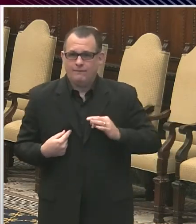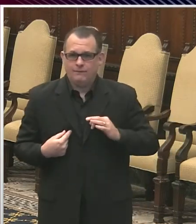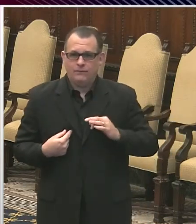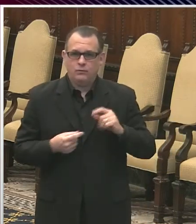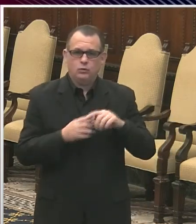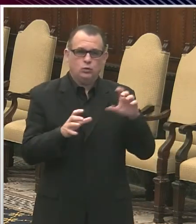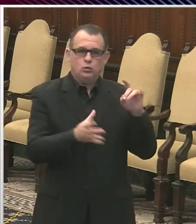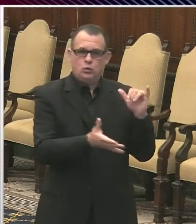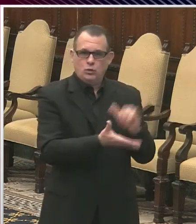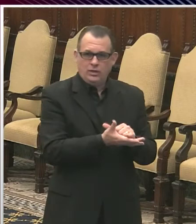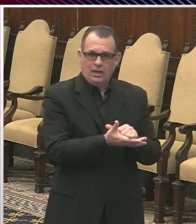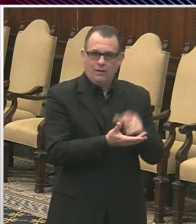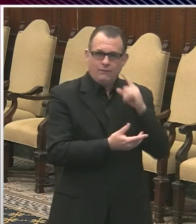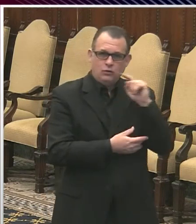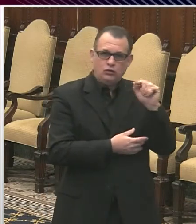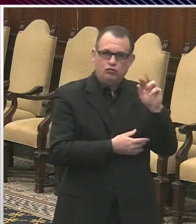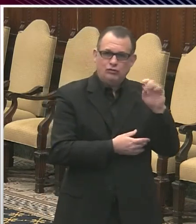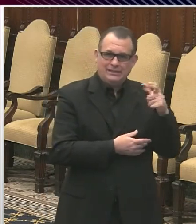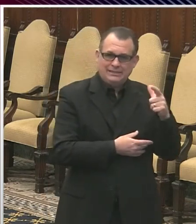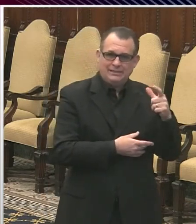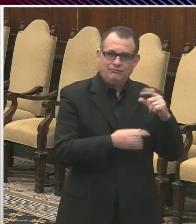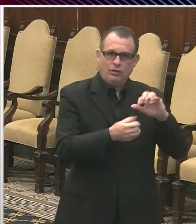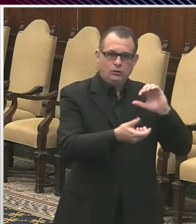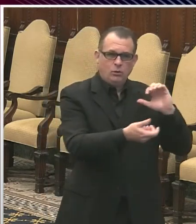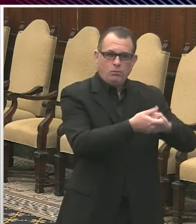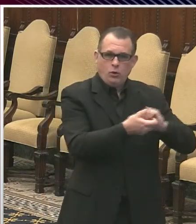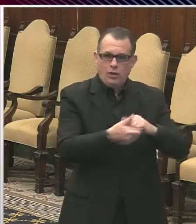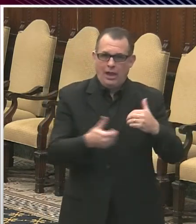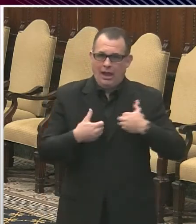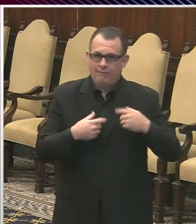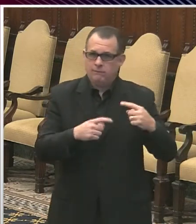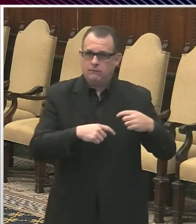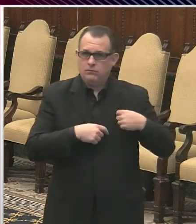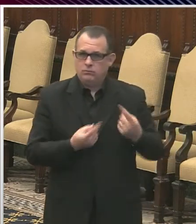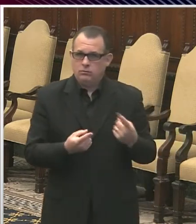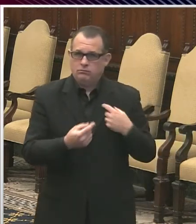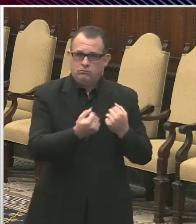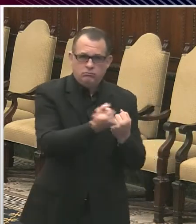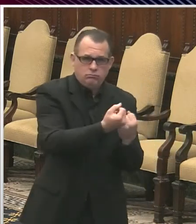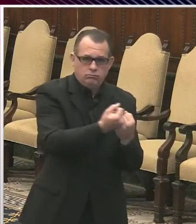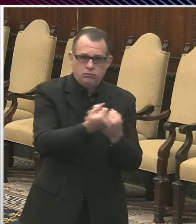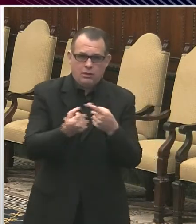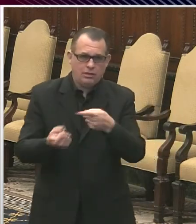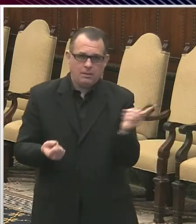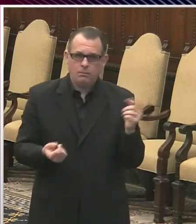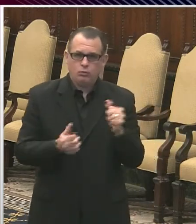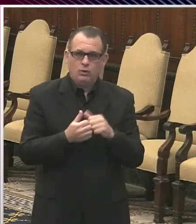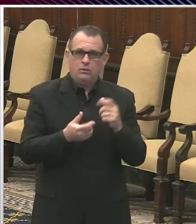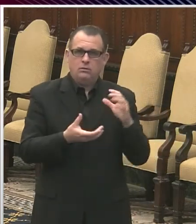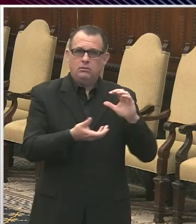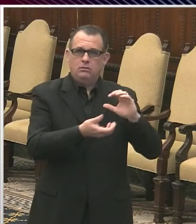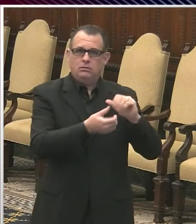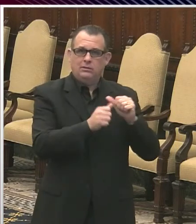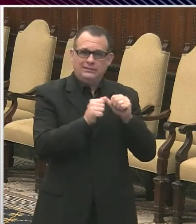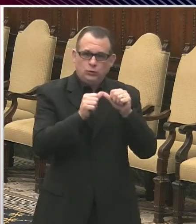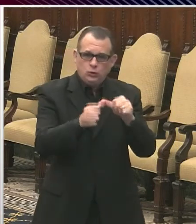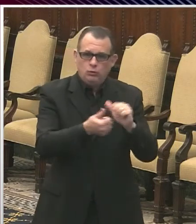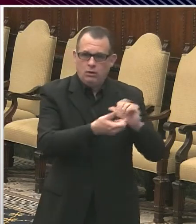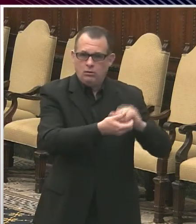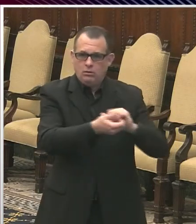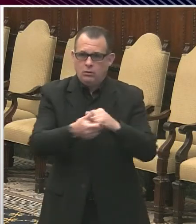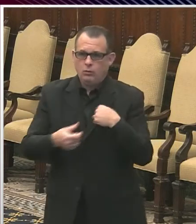We have some partnerships in place right now with organizations that are assisting with that. We'll probably have additional partnerships. We have to get more